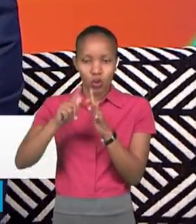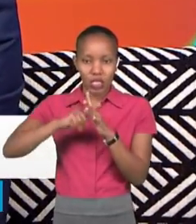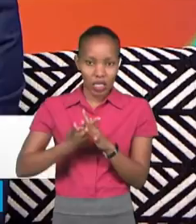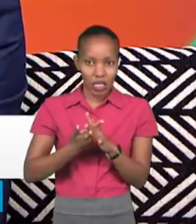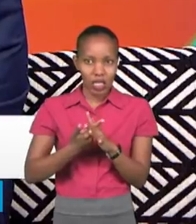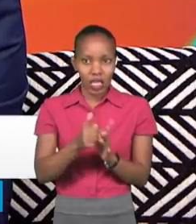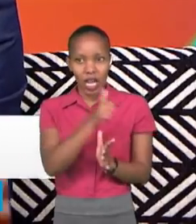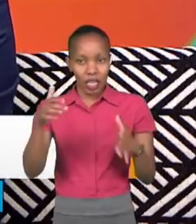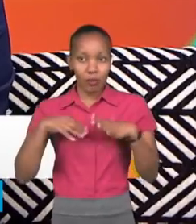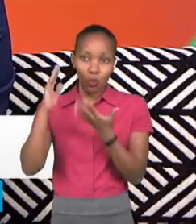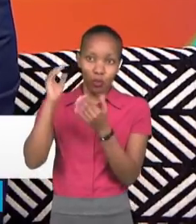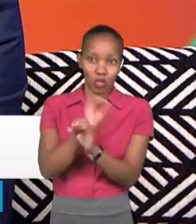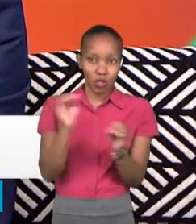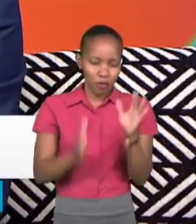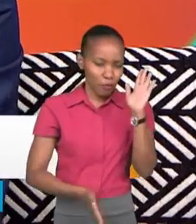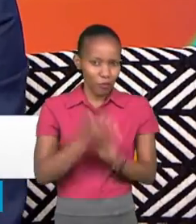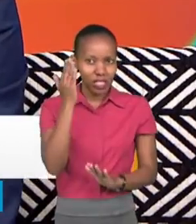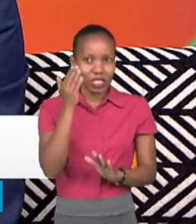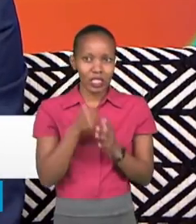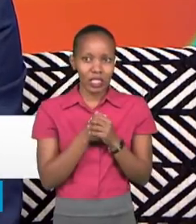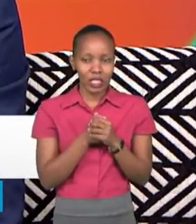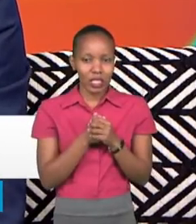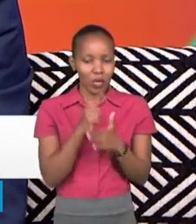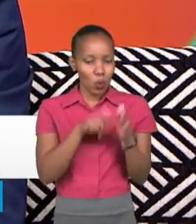no one expected, and it's picking up so fast. Mad good.